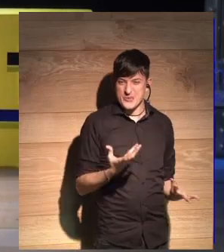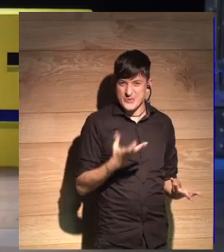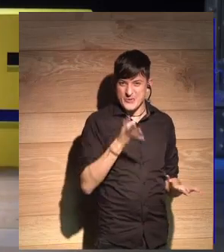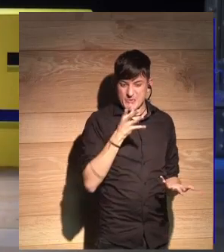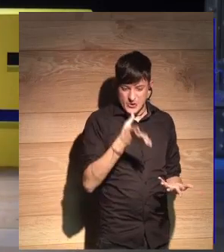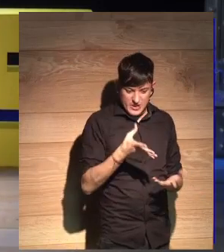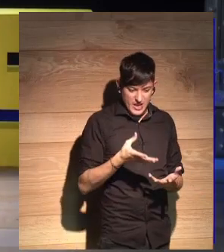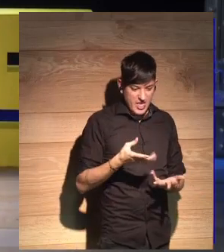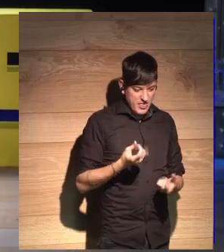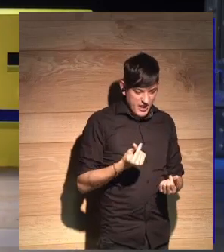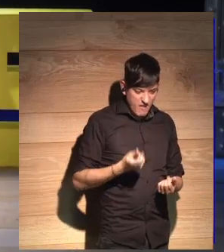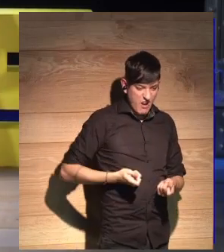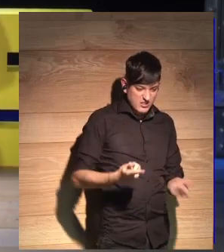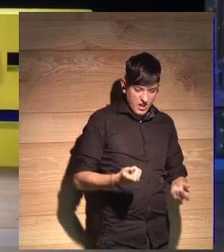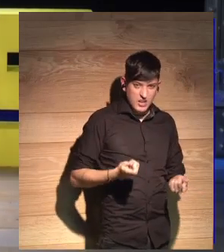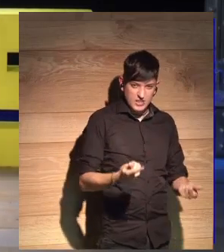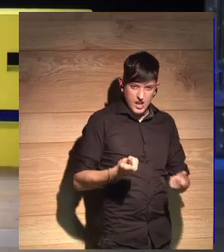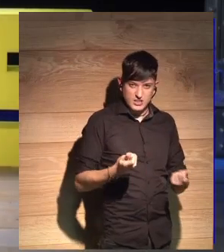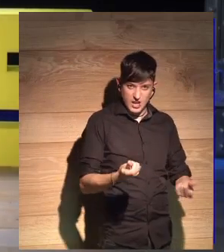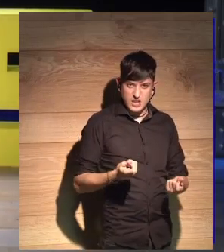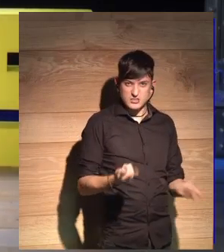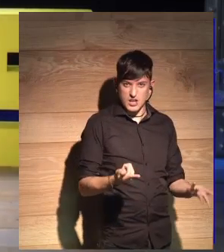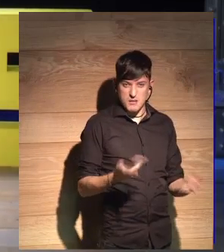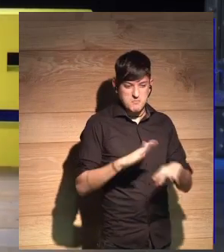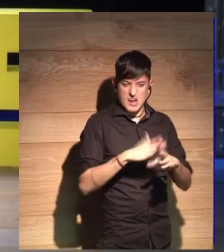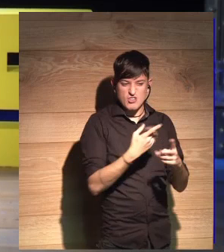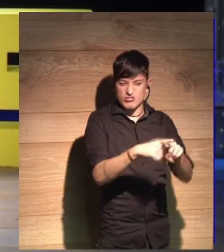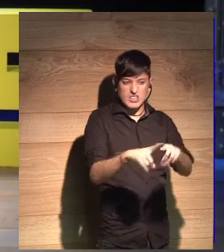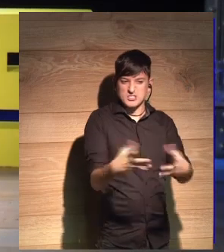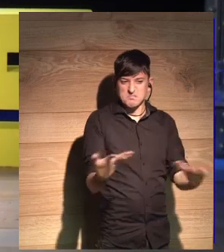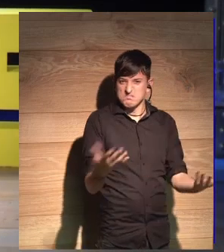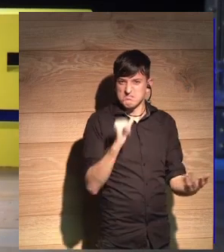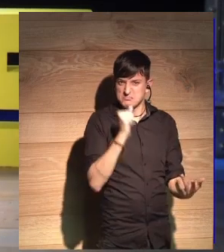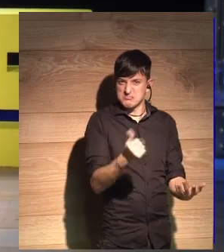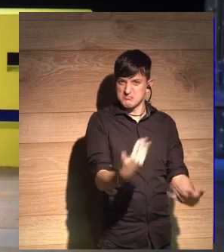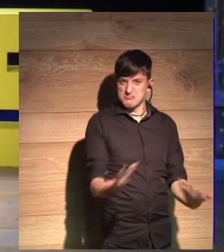things that mean nothing? There's so many fun things to build.